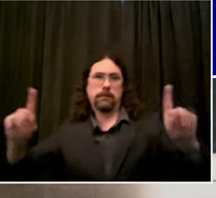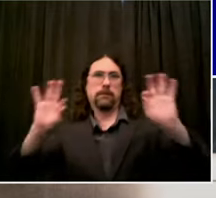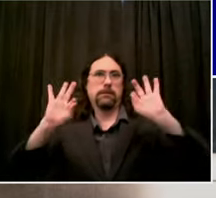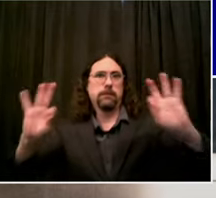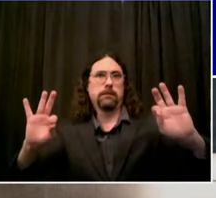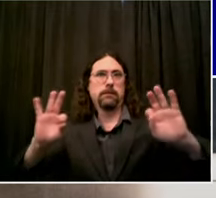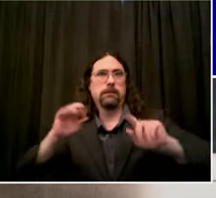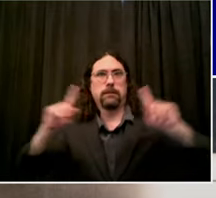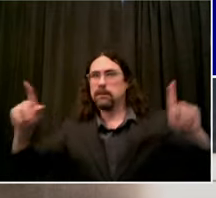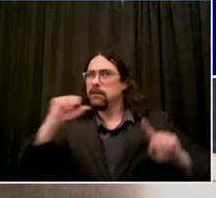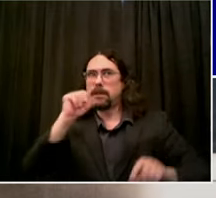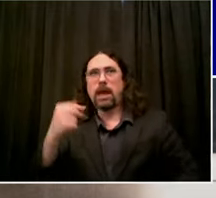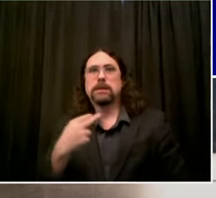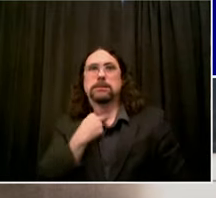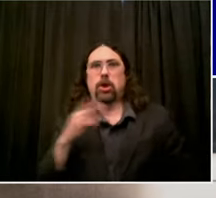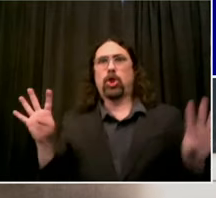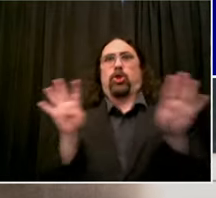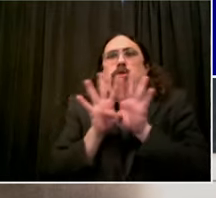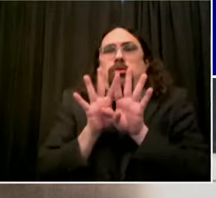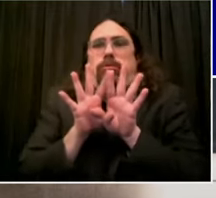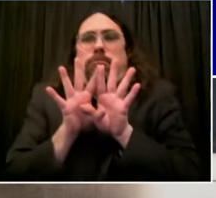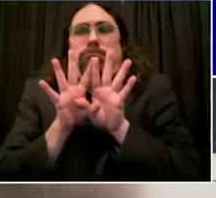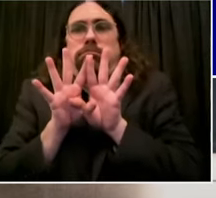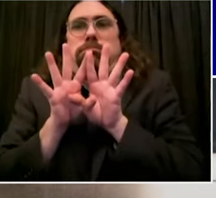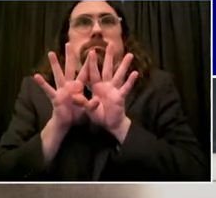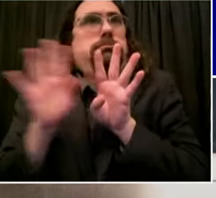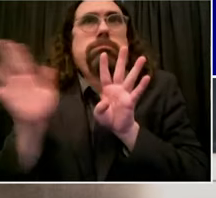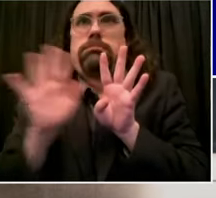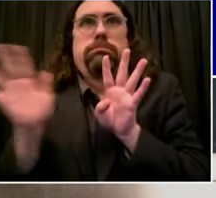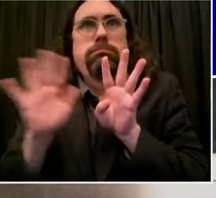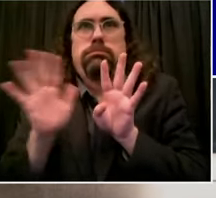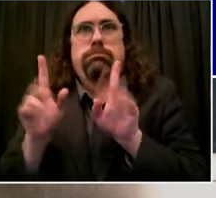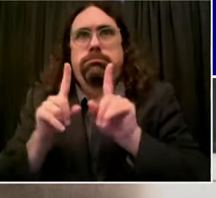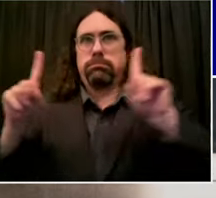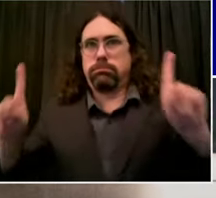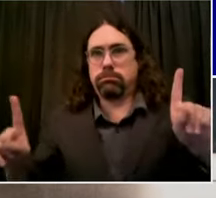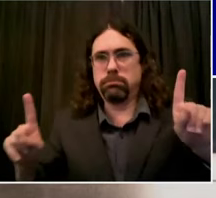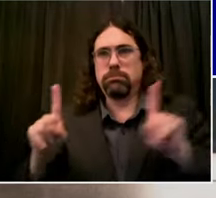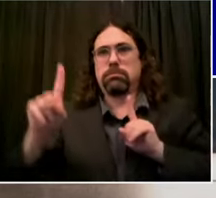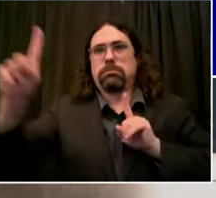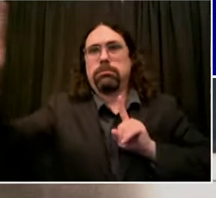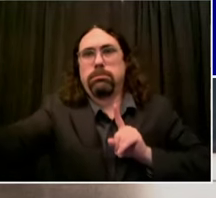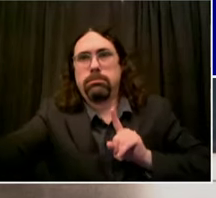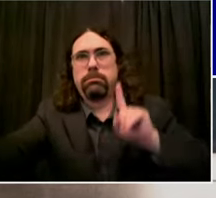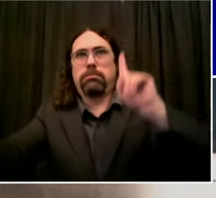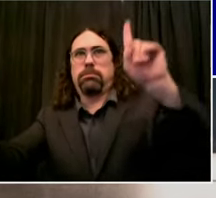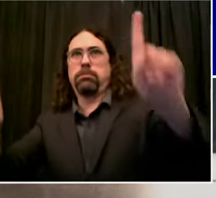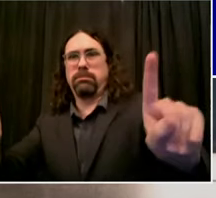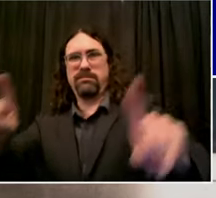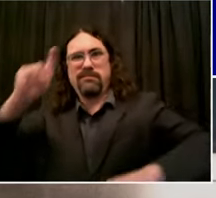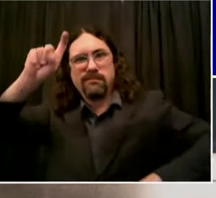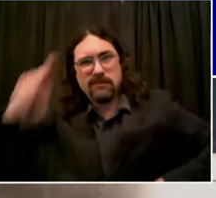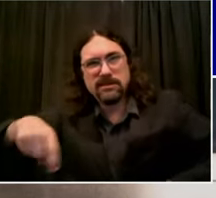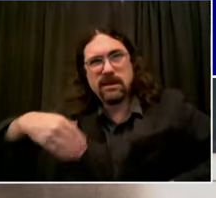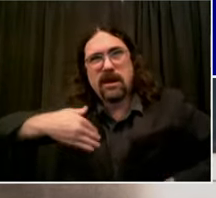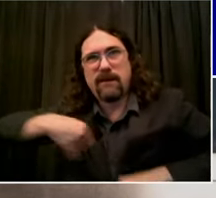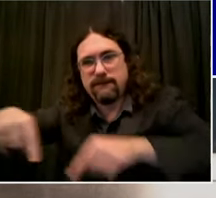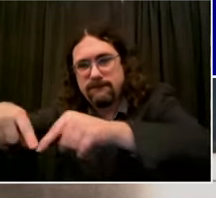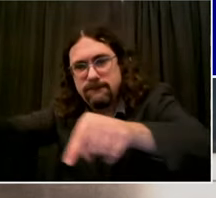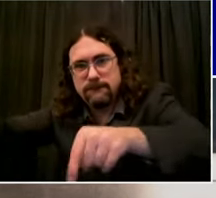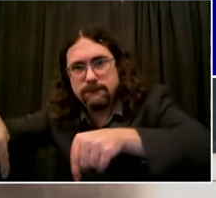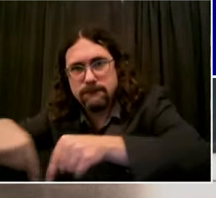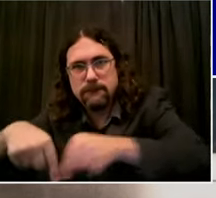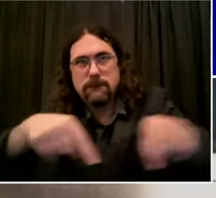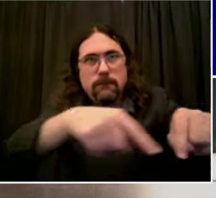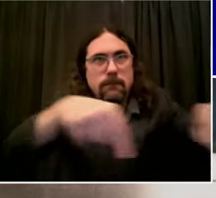train, on that car, and the markings of where you should stand or sit. The same with the buses. It is crucial that every other